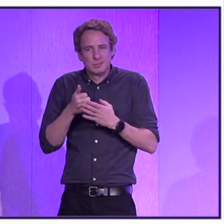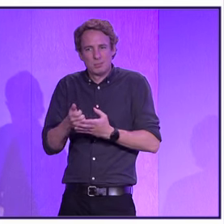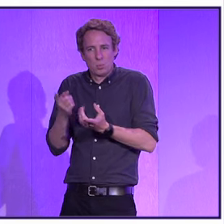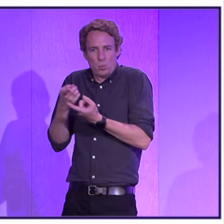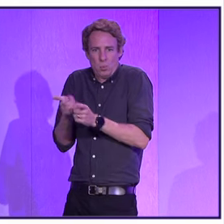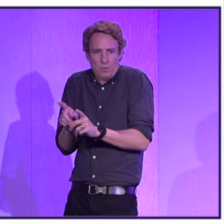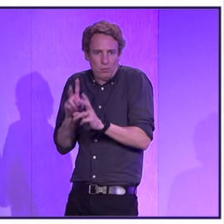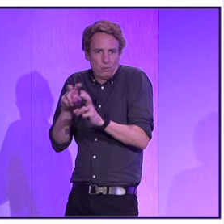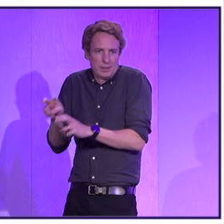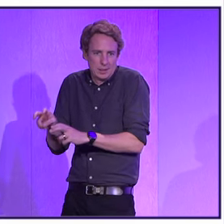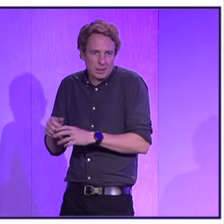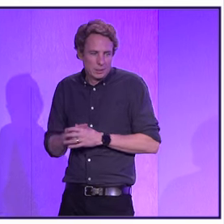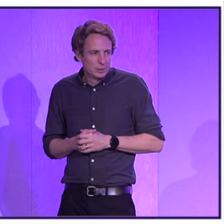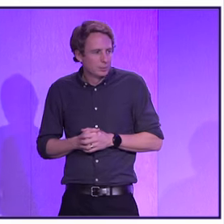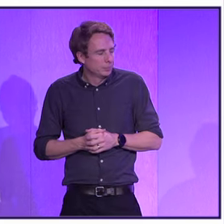research.